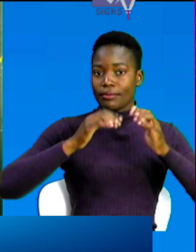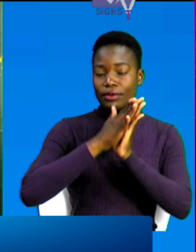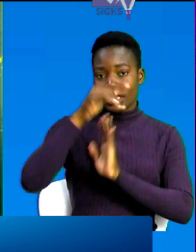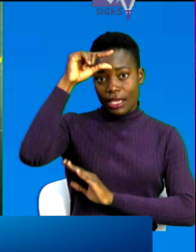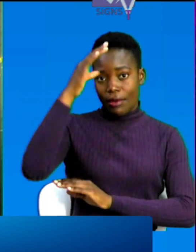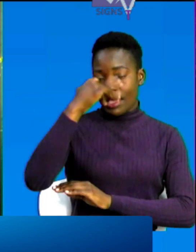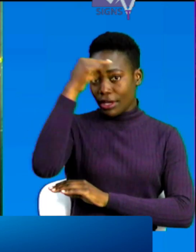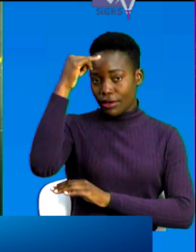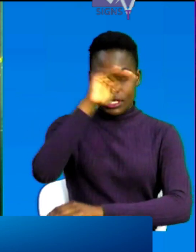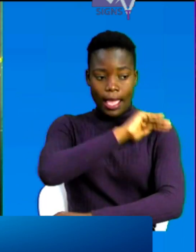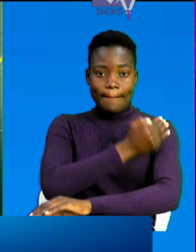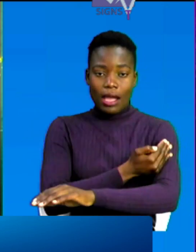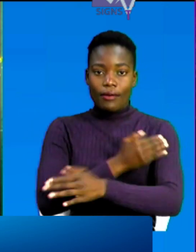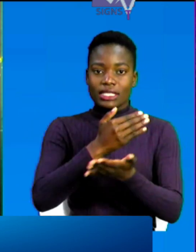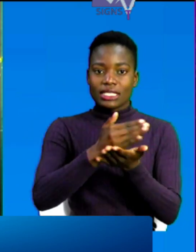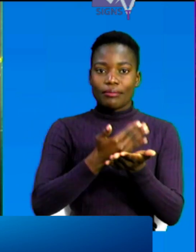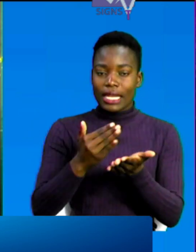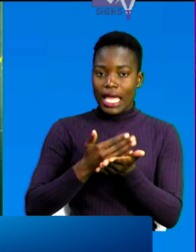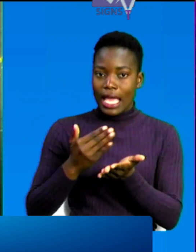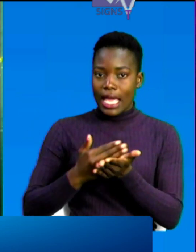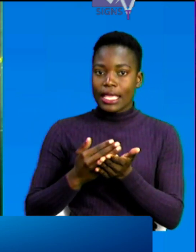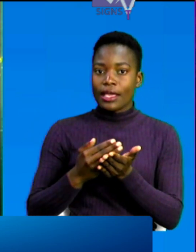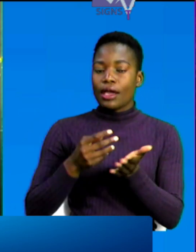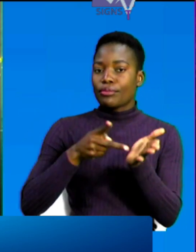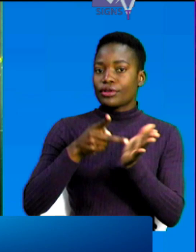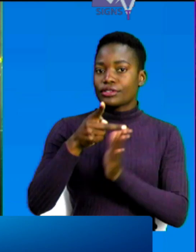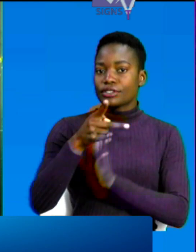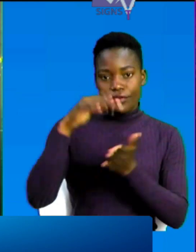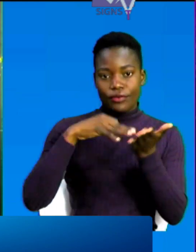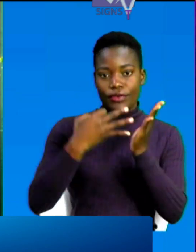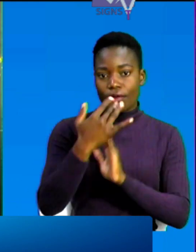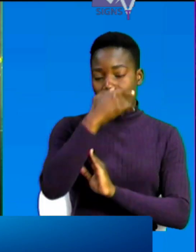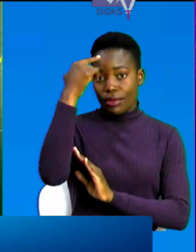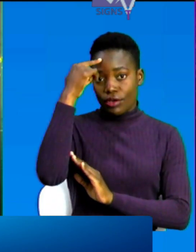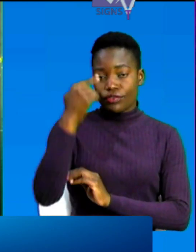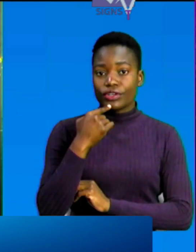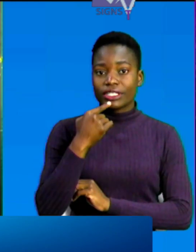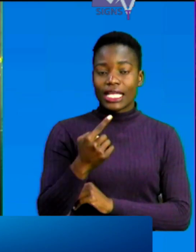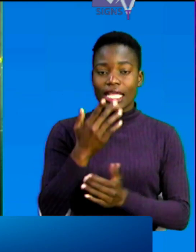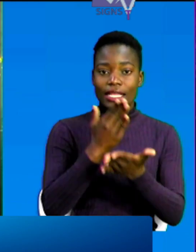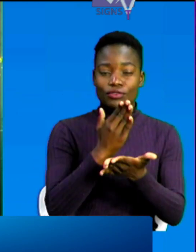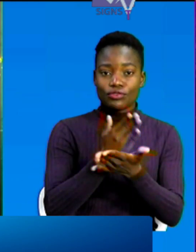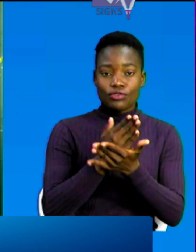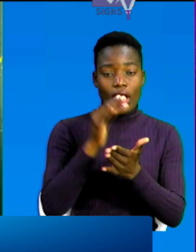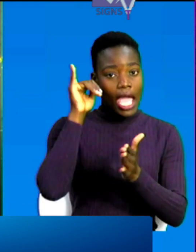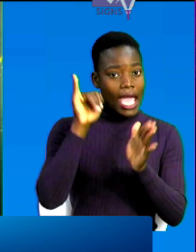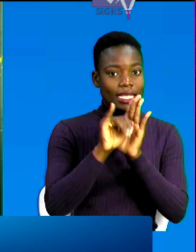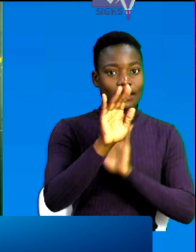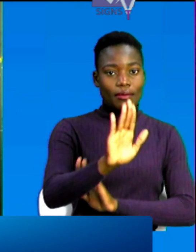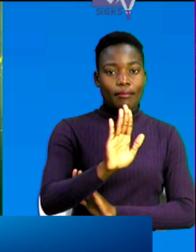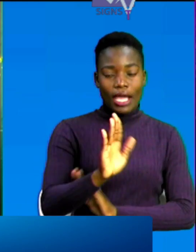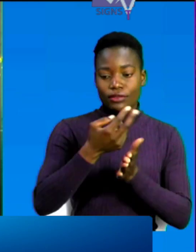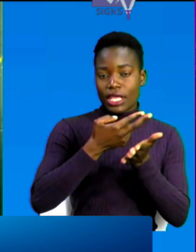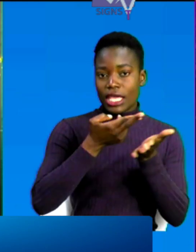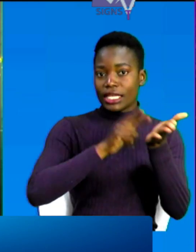over power supply and distribution prosecuted for failing to disclose their real identities to the Register of